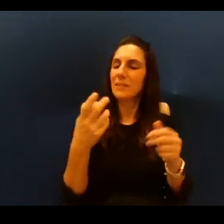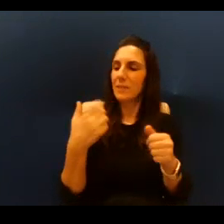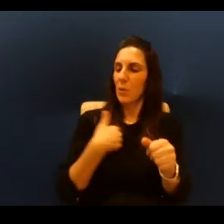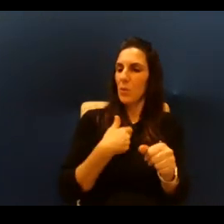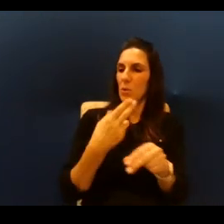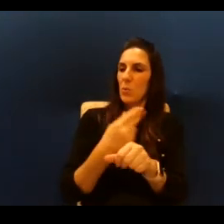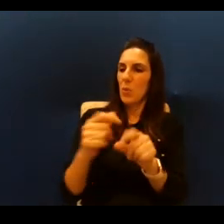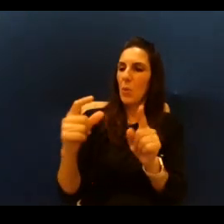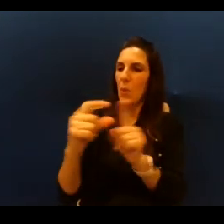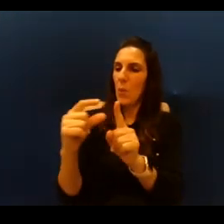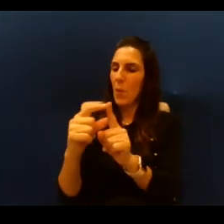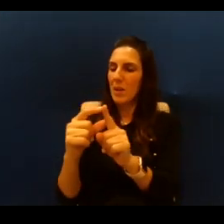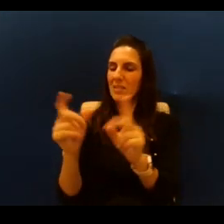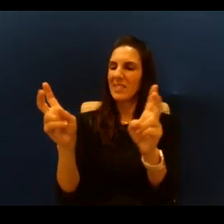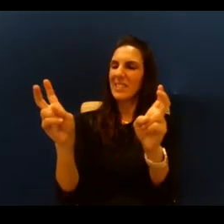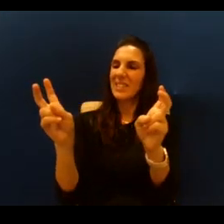favorite.